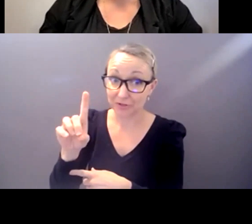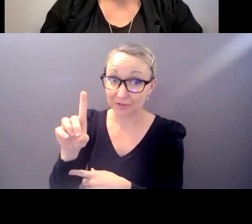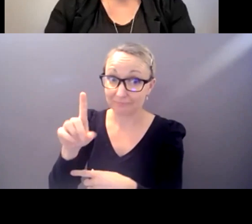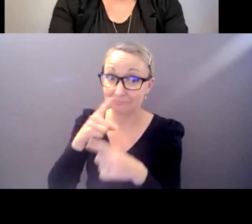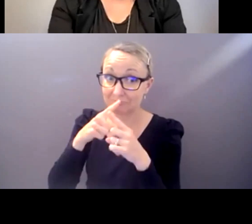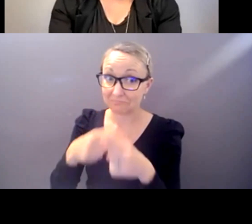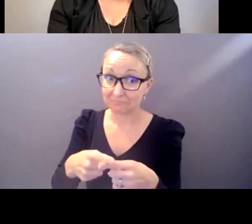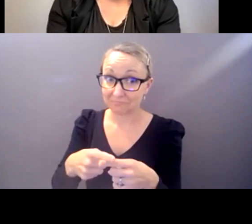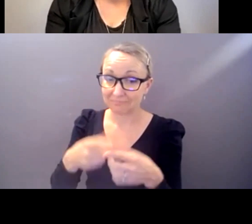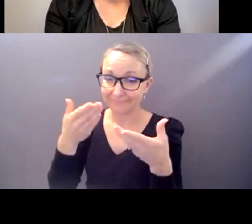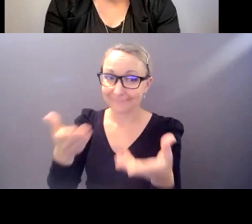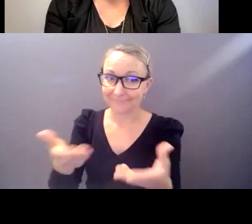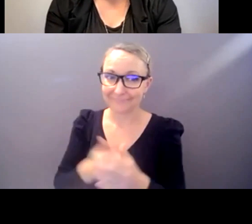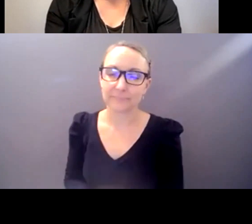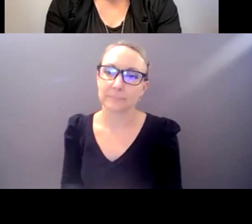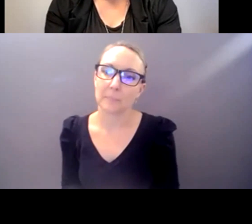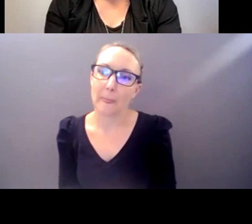but we'd love to hear from you.